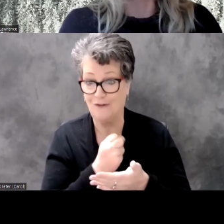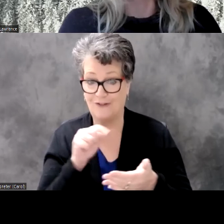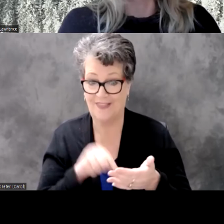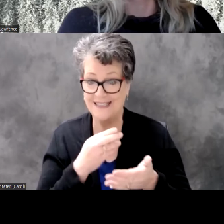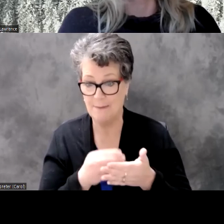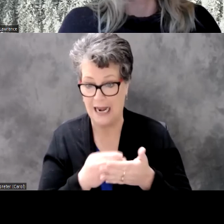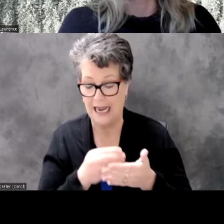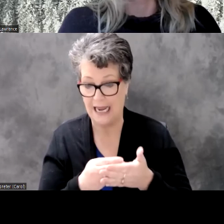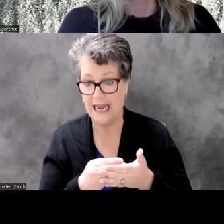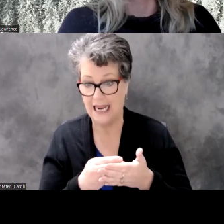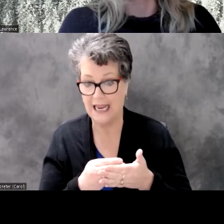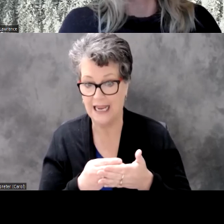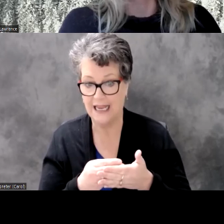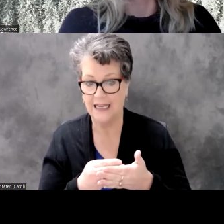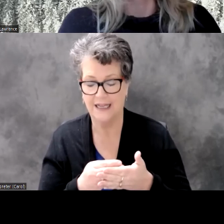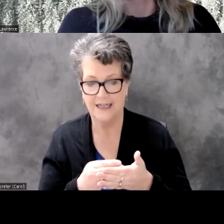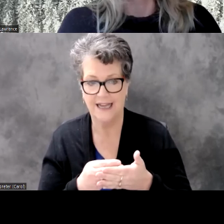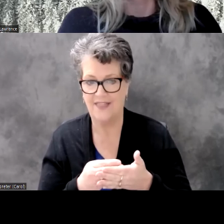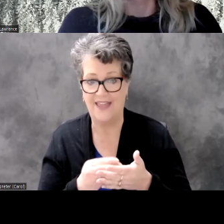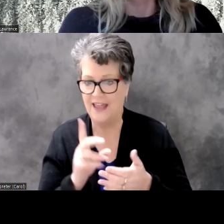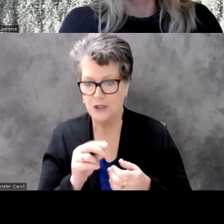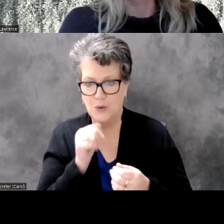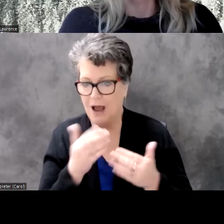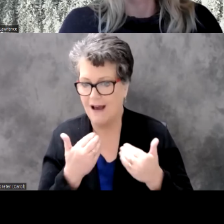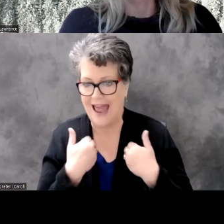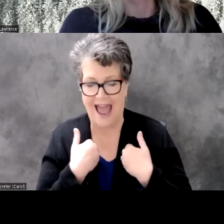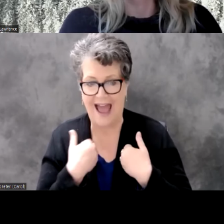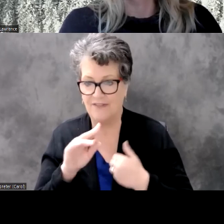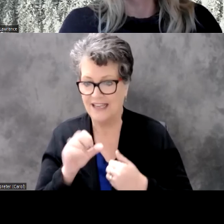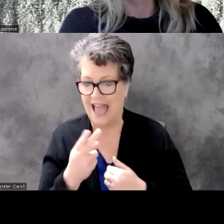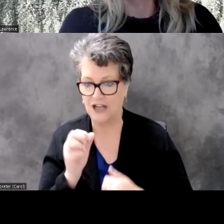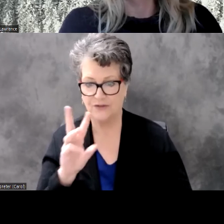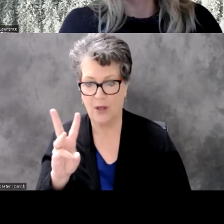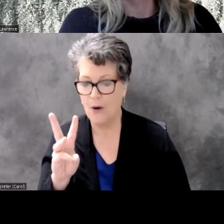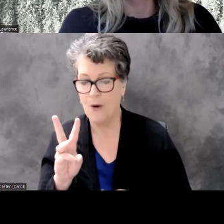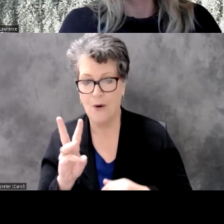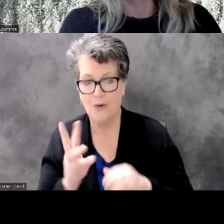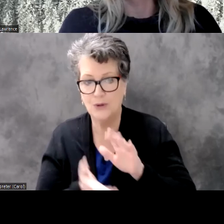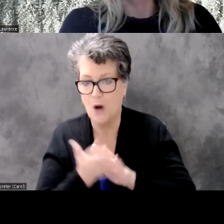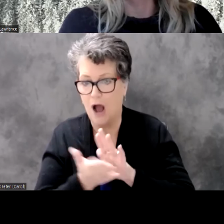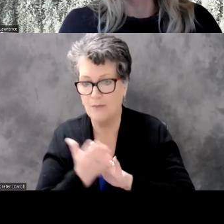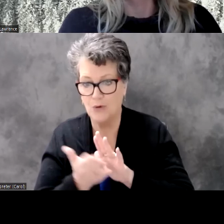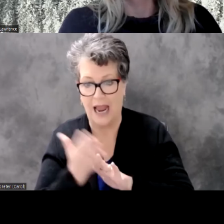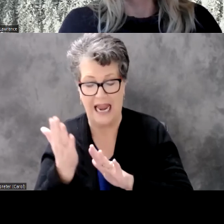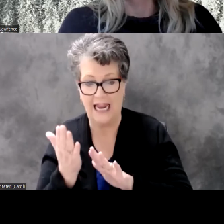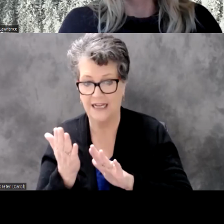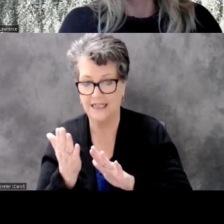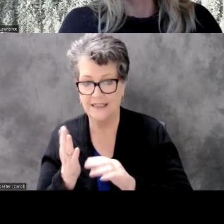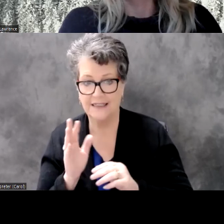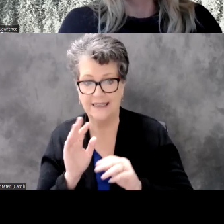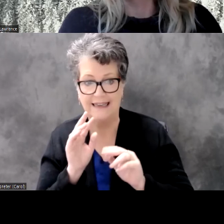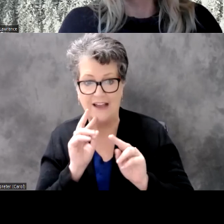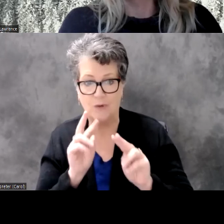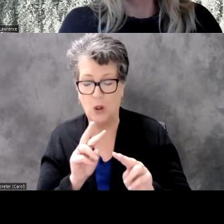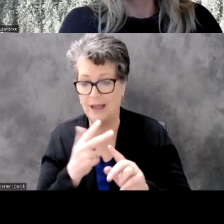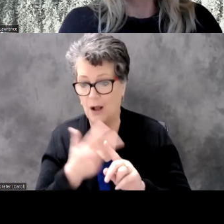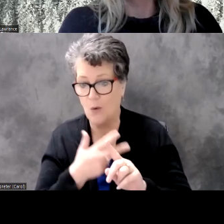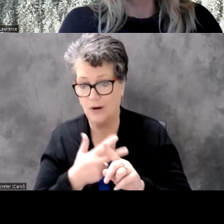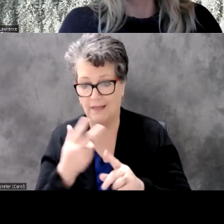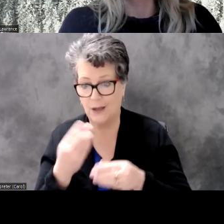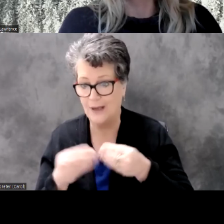to flow in, that just do not have the cash flow to operate if we're looking at quarterly